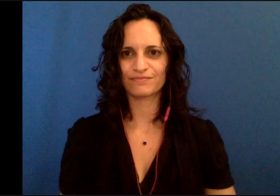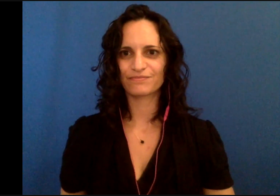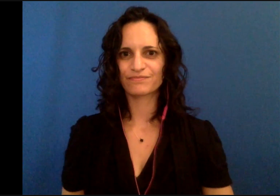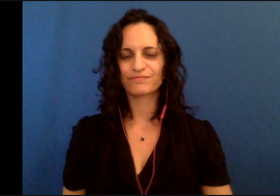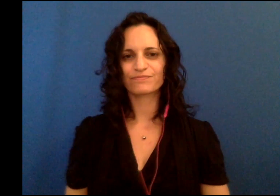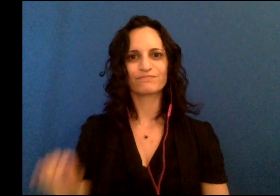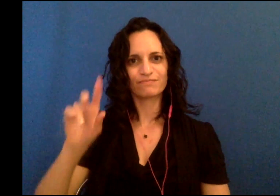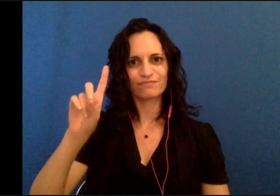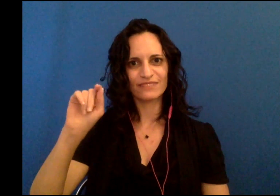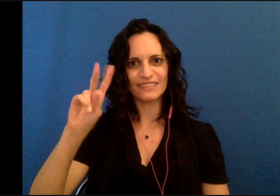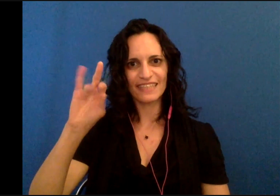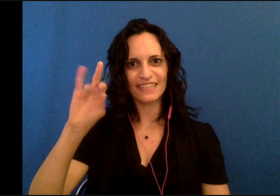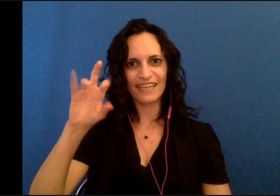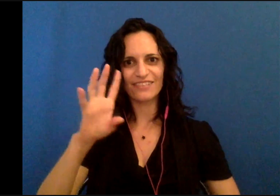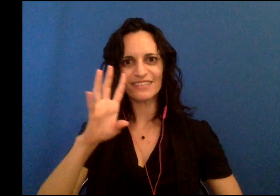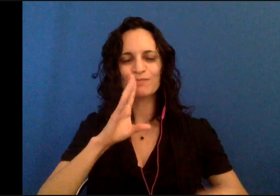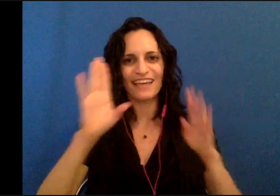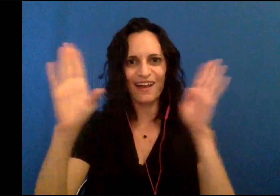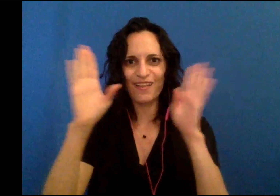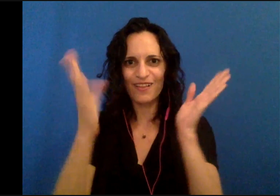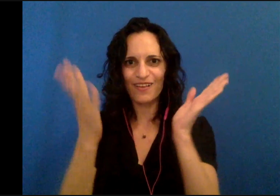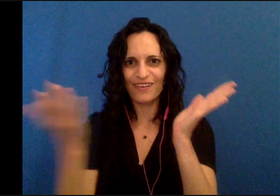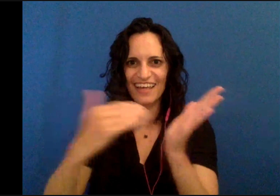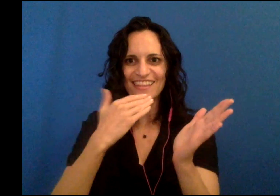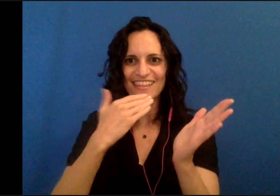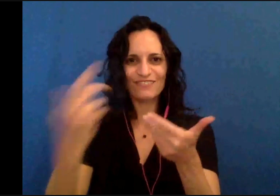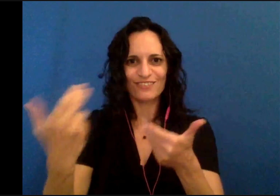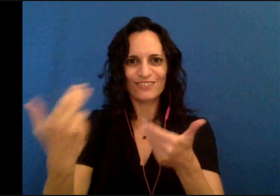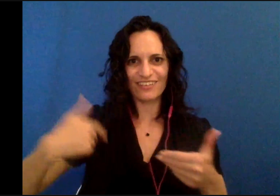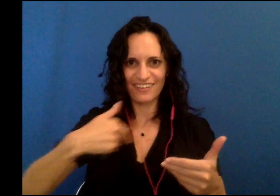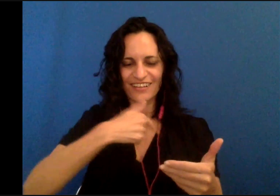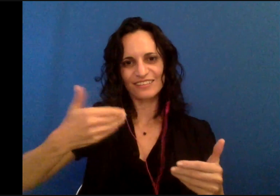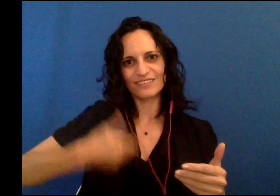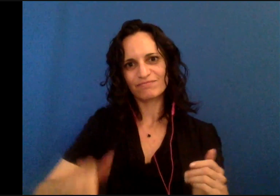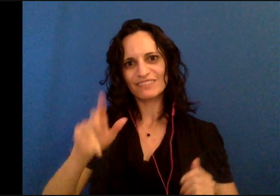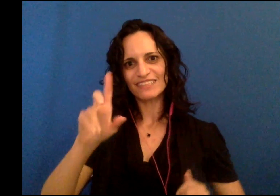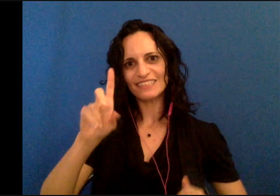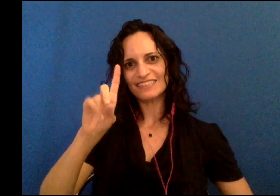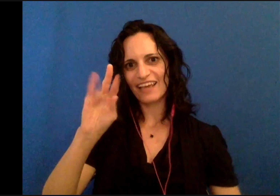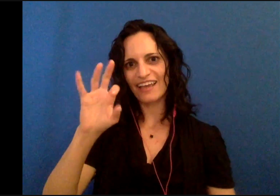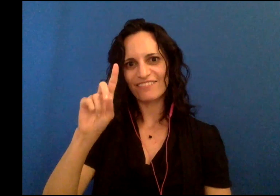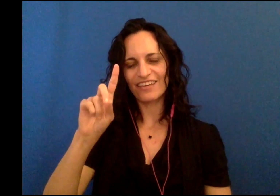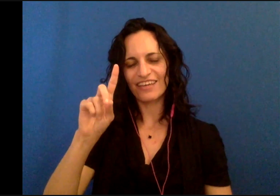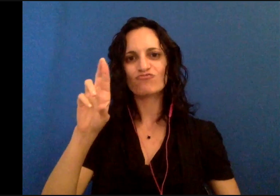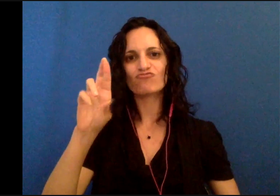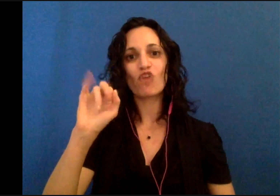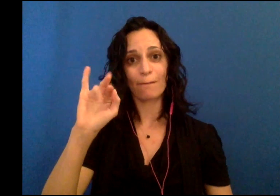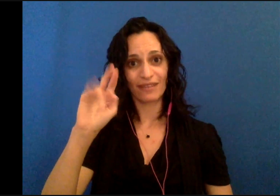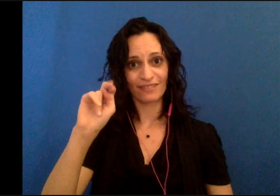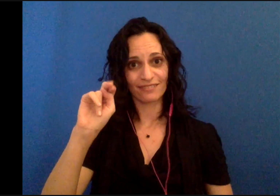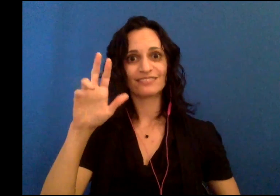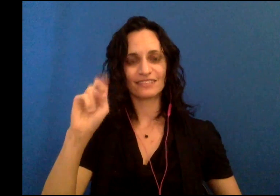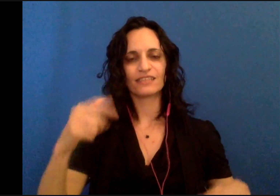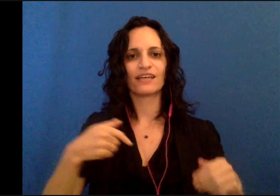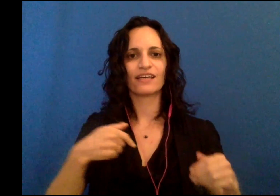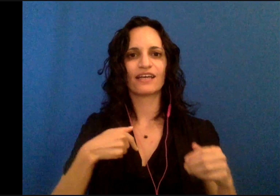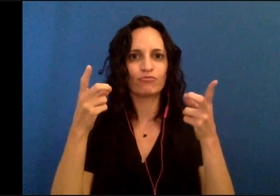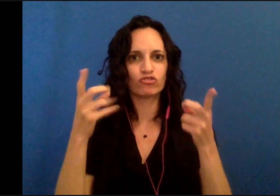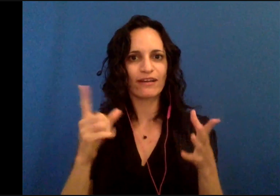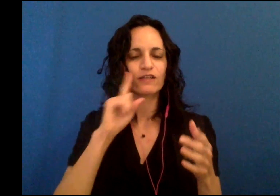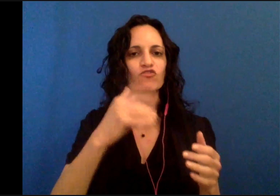Okay, hello again, everyone, and thank you for joining us. My name is David Robinson. I'm the Director of Membership and Meetings for the Linguistic Society of